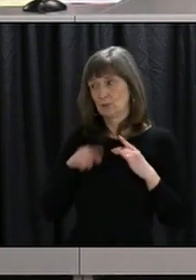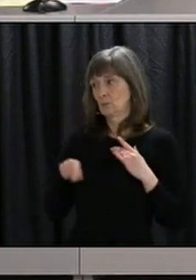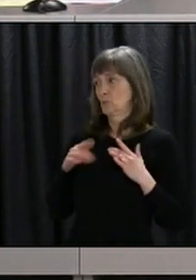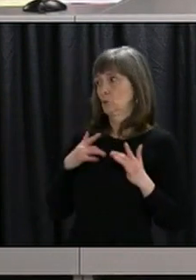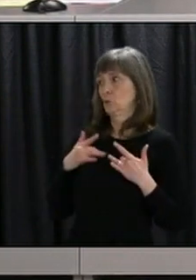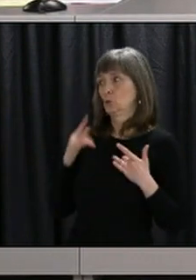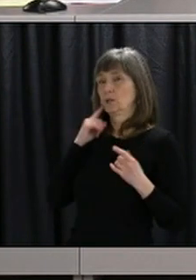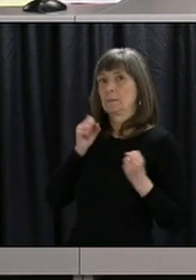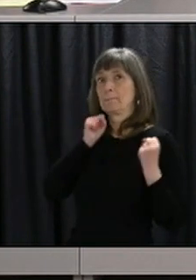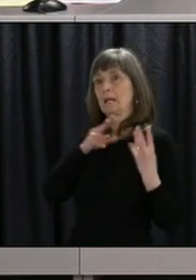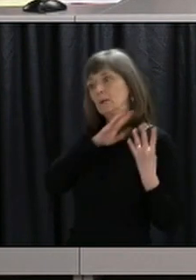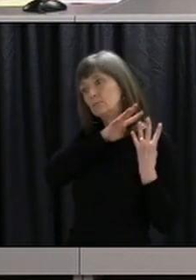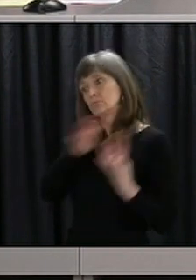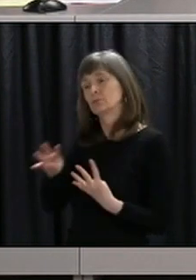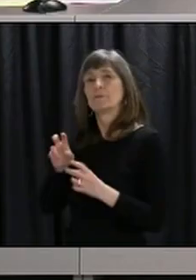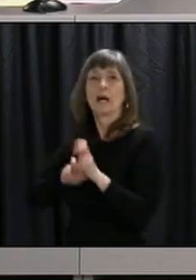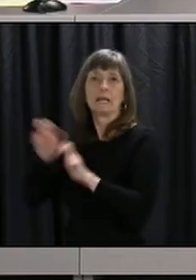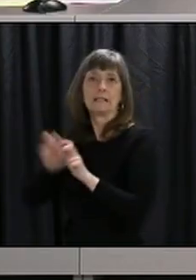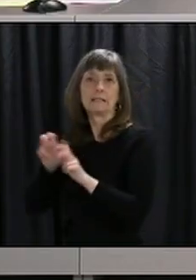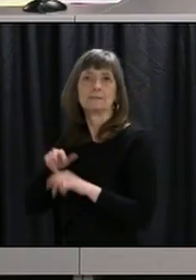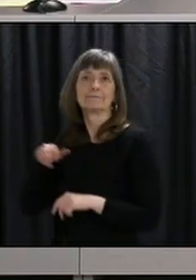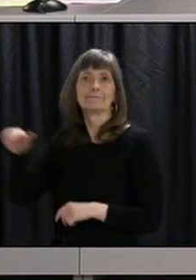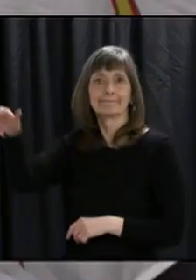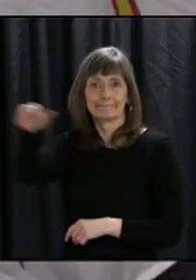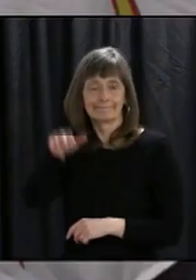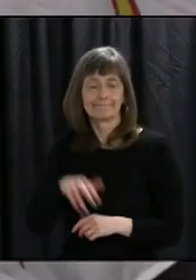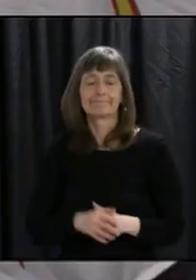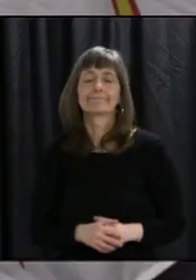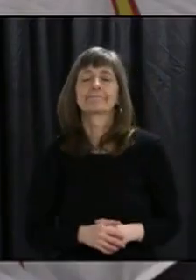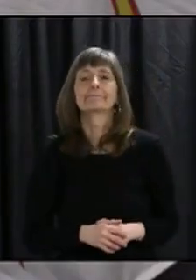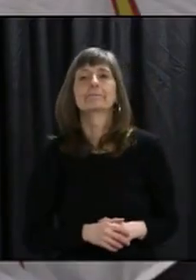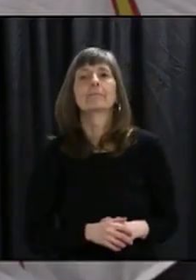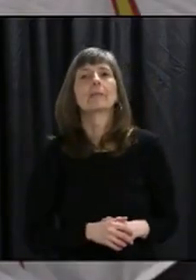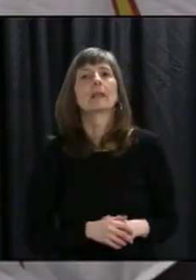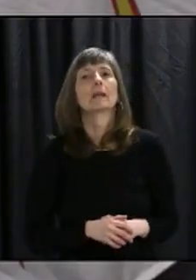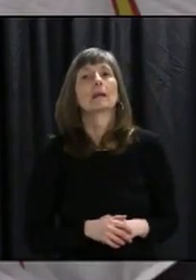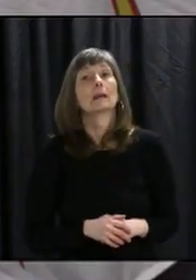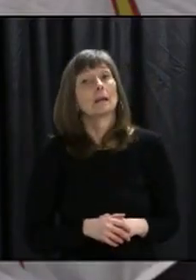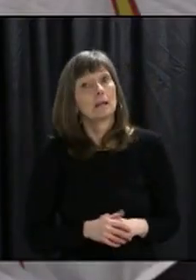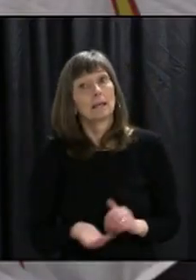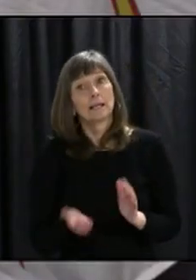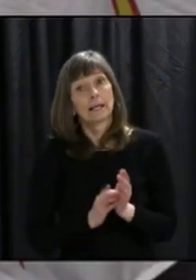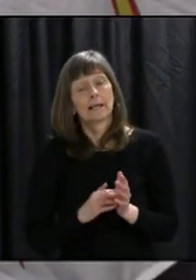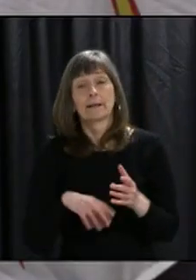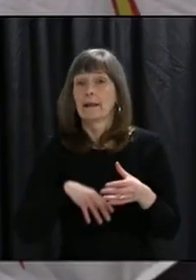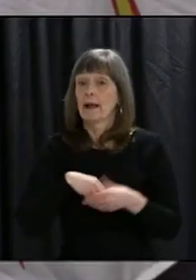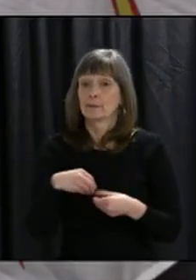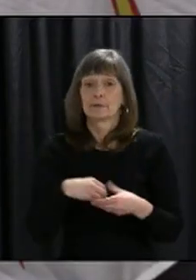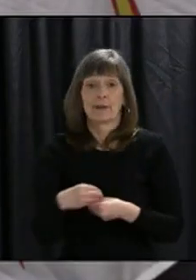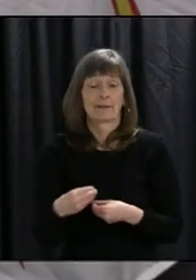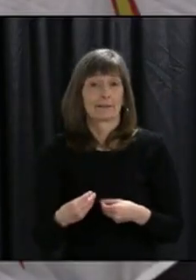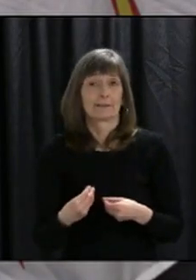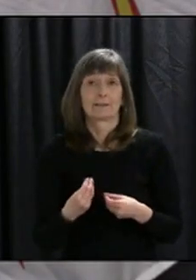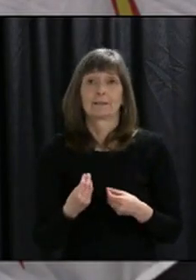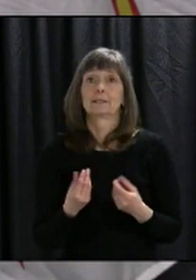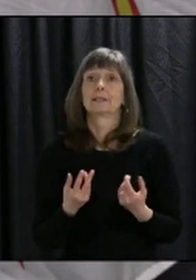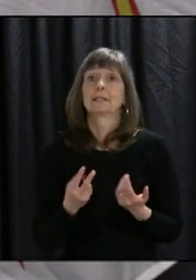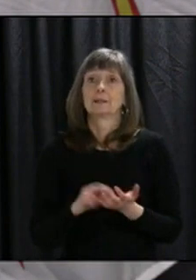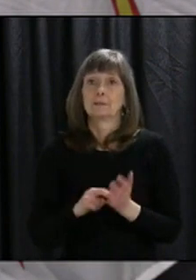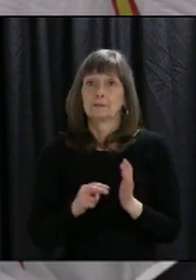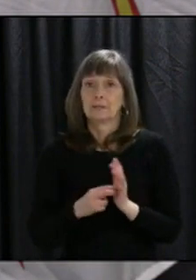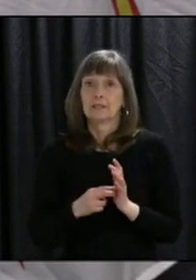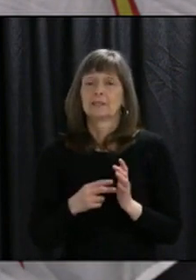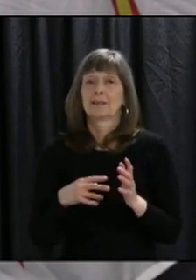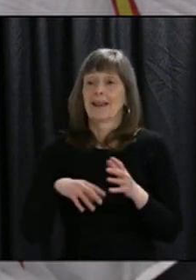concerned. So again, outside, the evidence for transmission